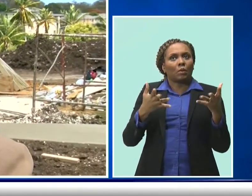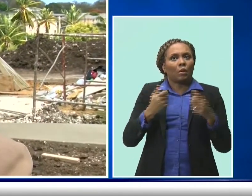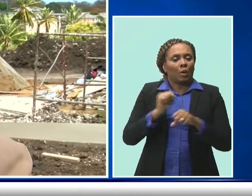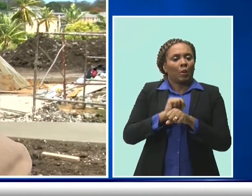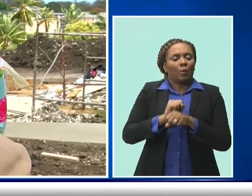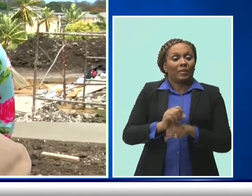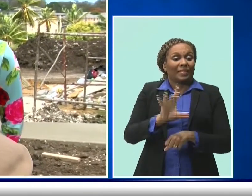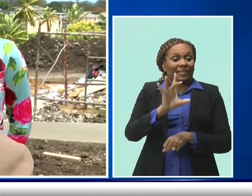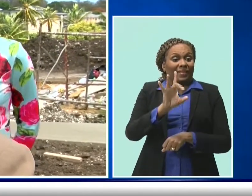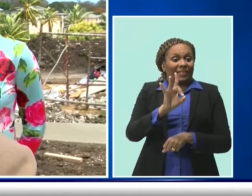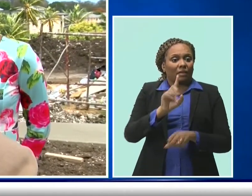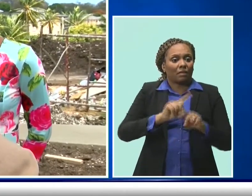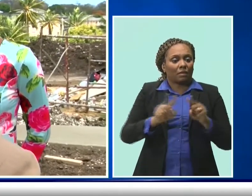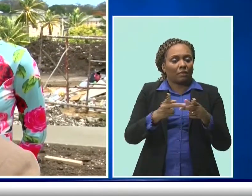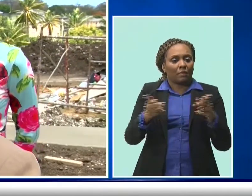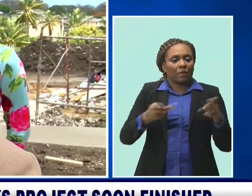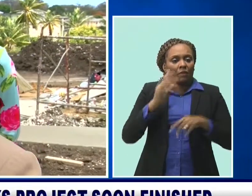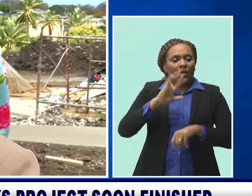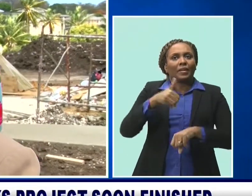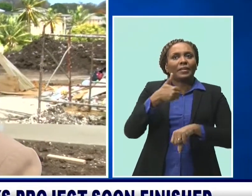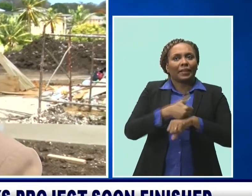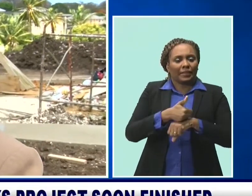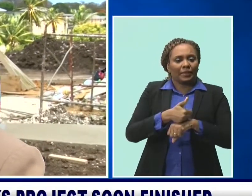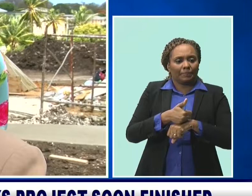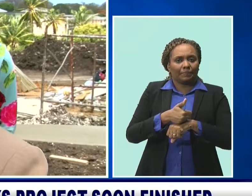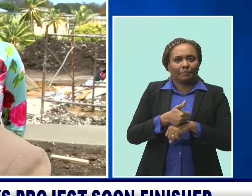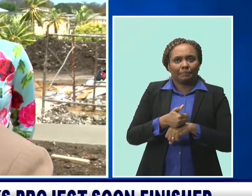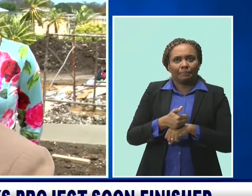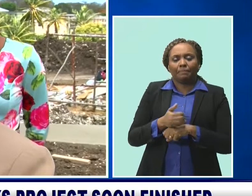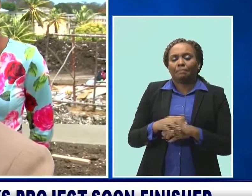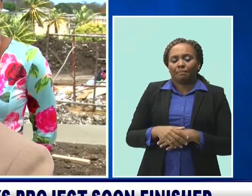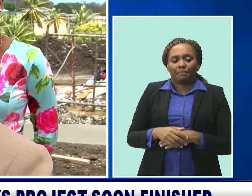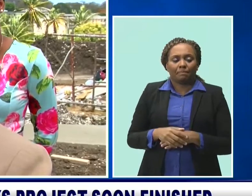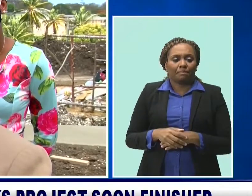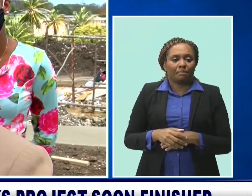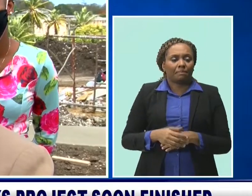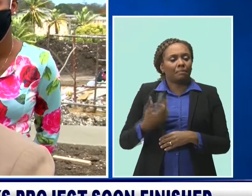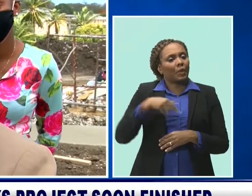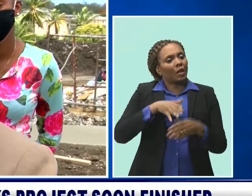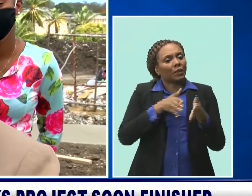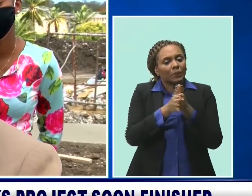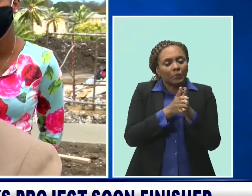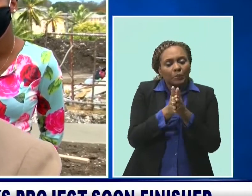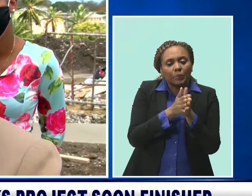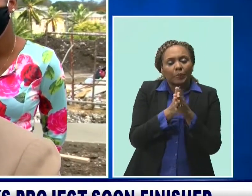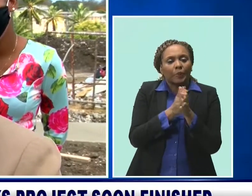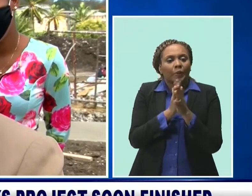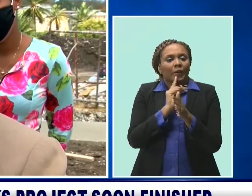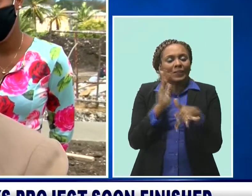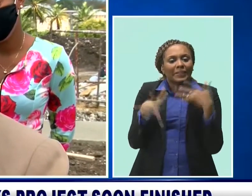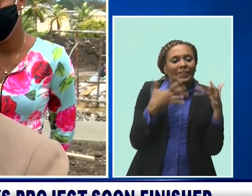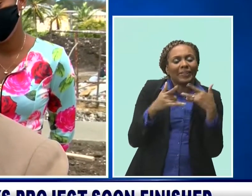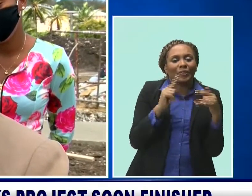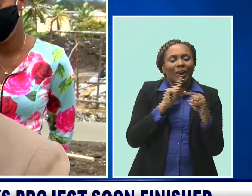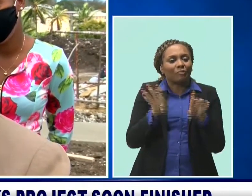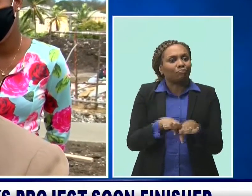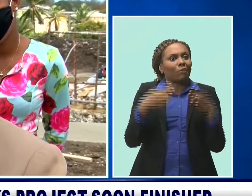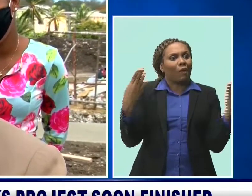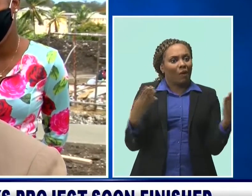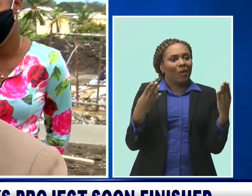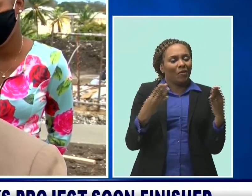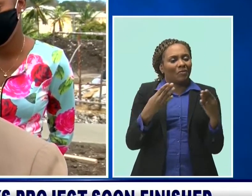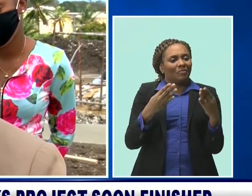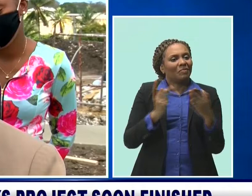in other places in Barbados and other communities in Barbados. So we are looking forward to the opening for this pilot project. We're